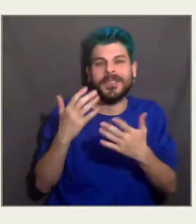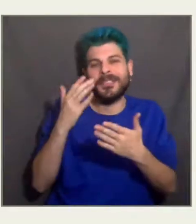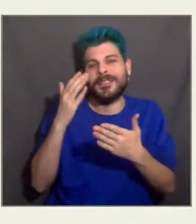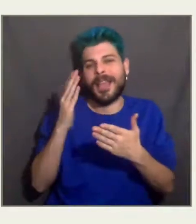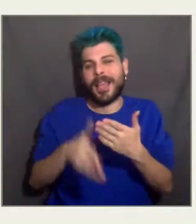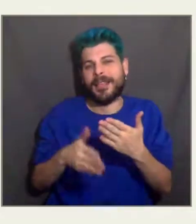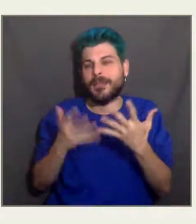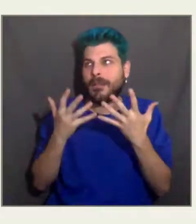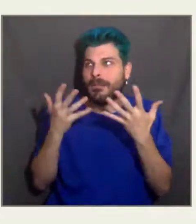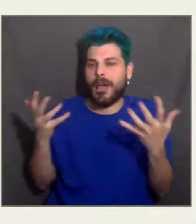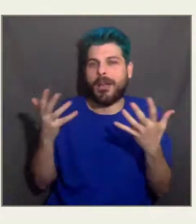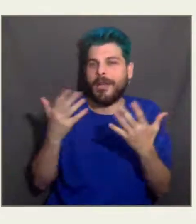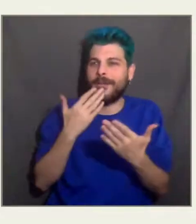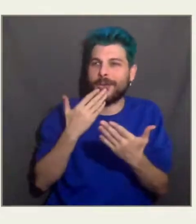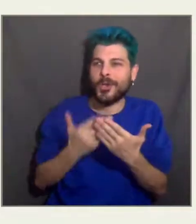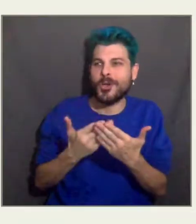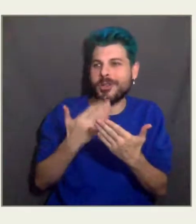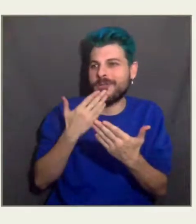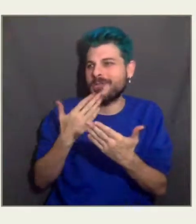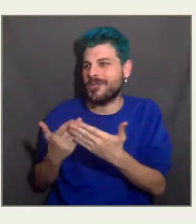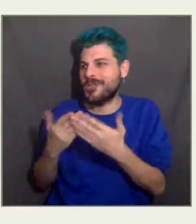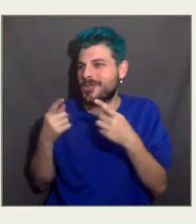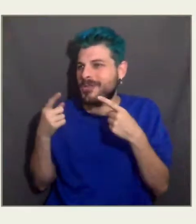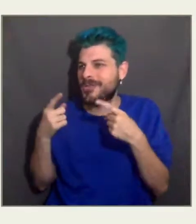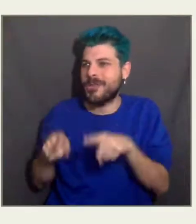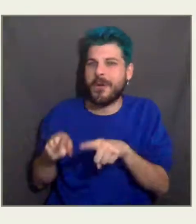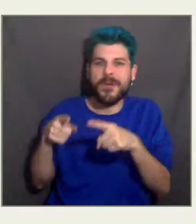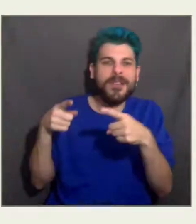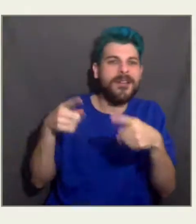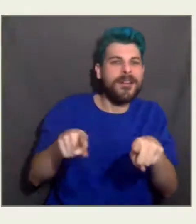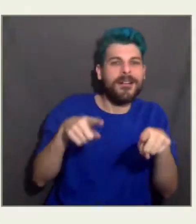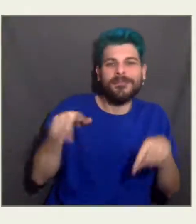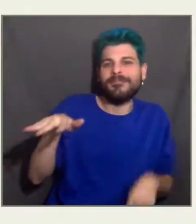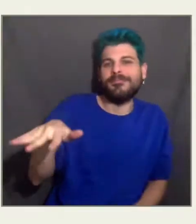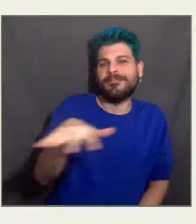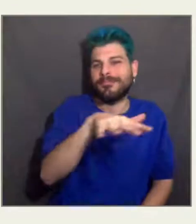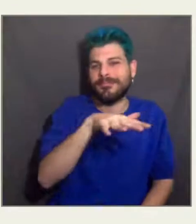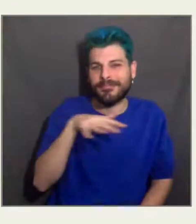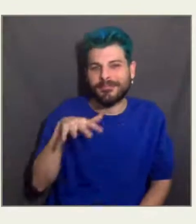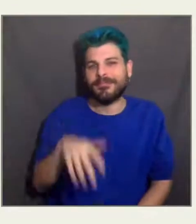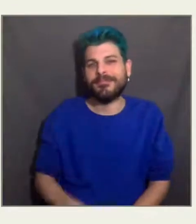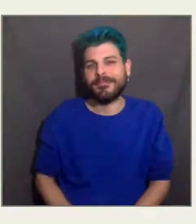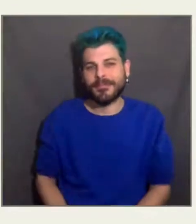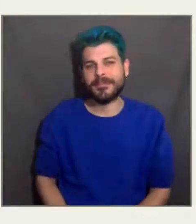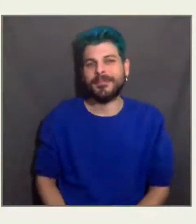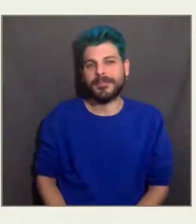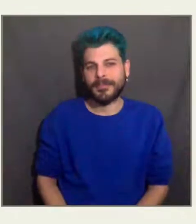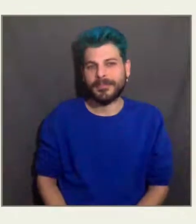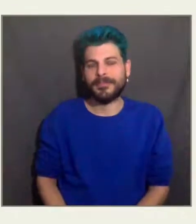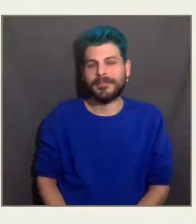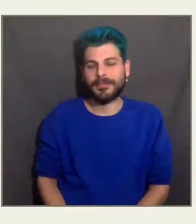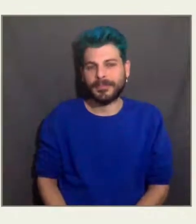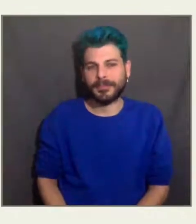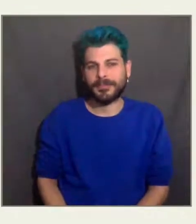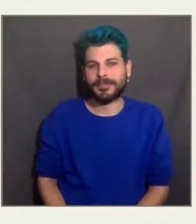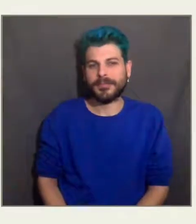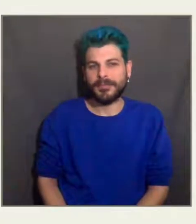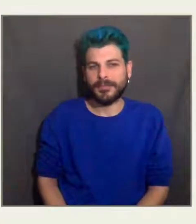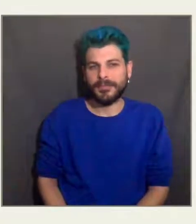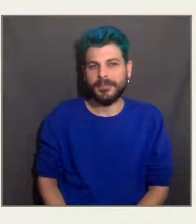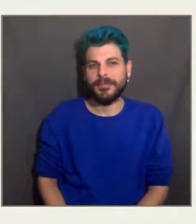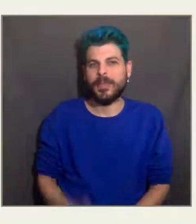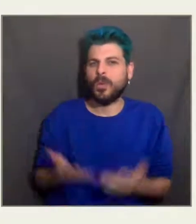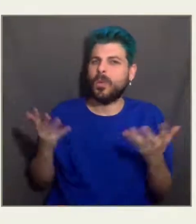despite everything. There's a lot of goodwill out in our region. what would you tell? What can